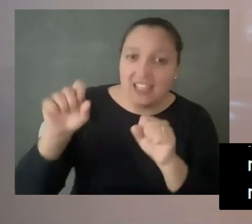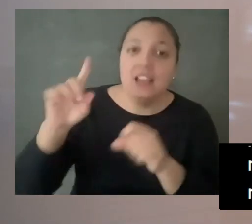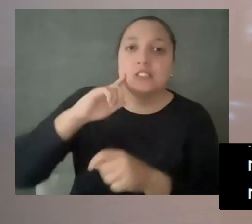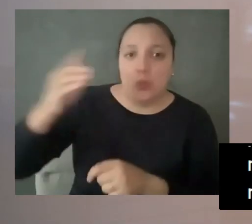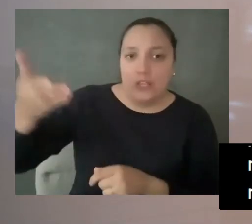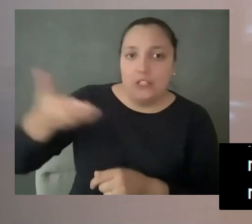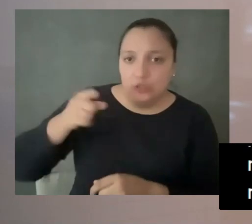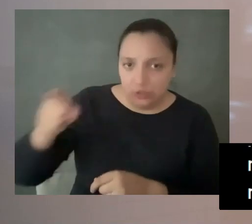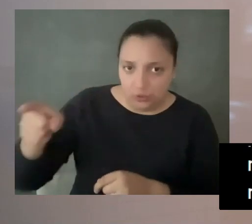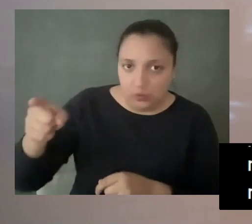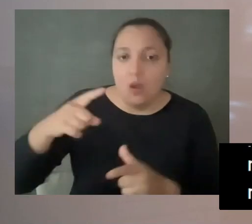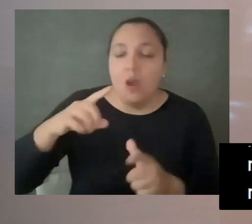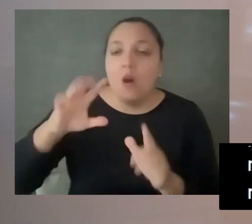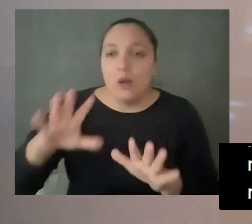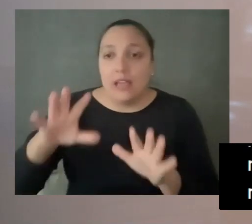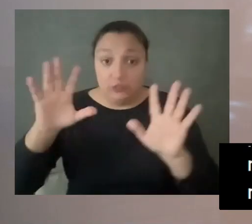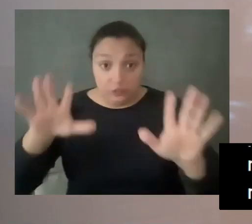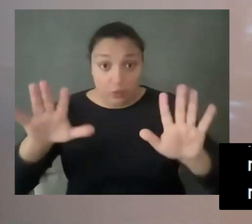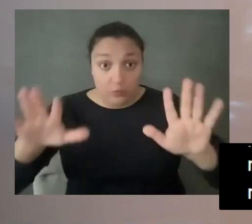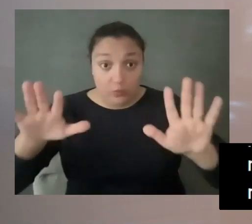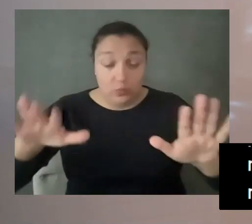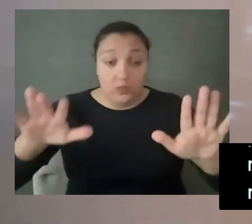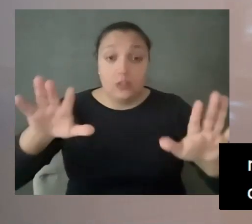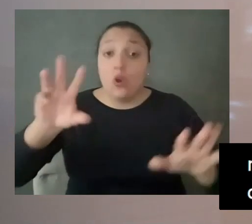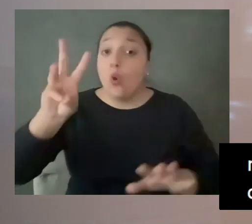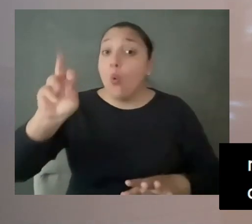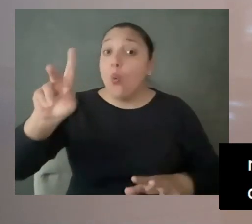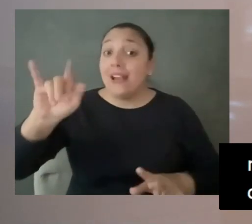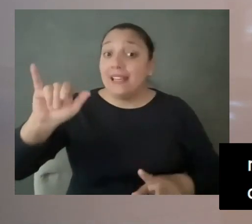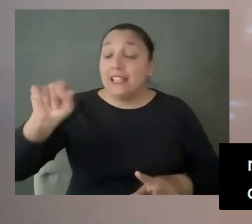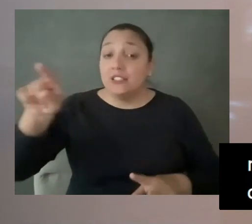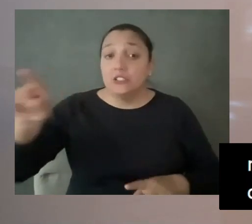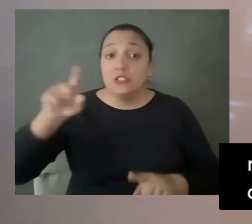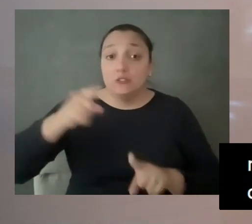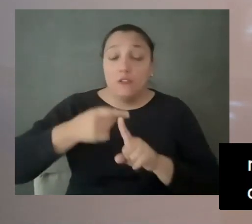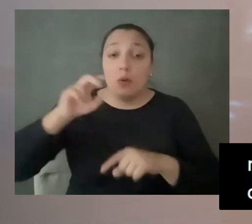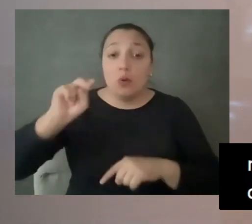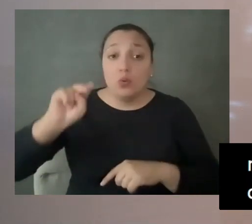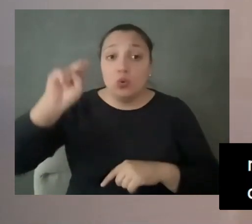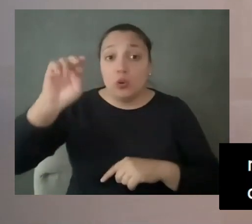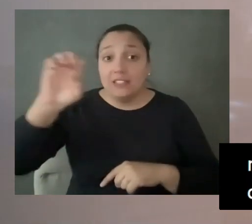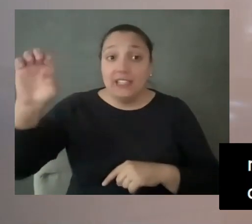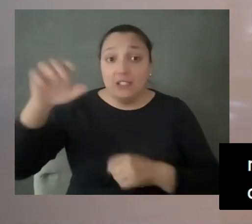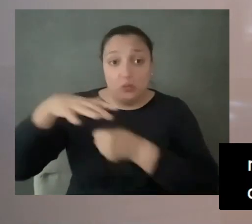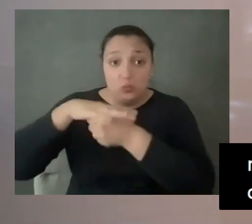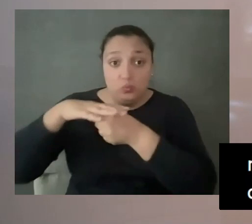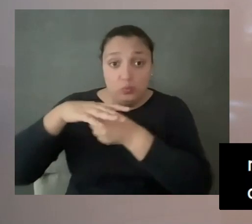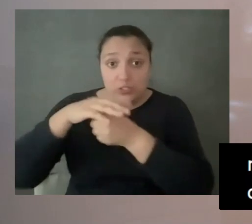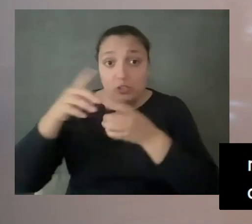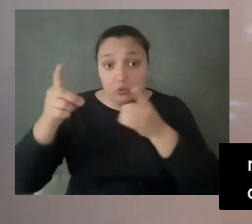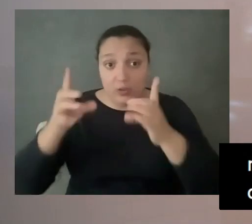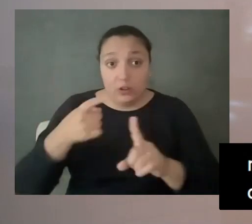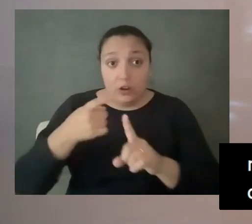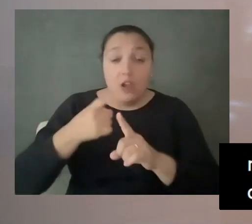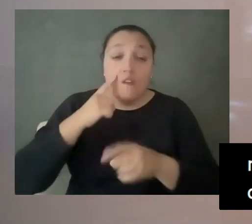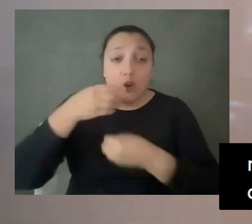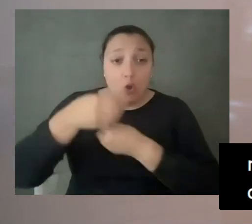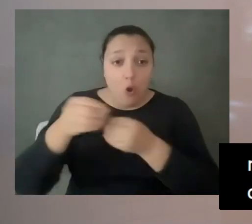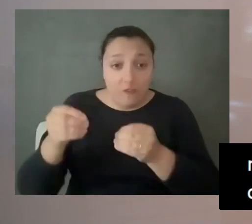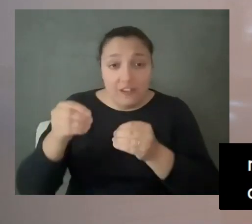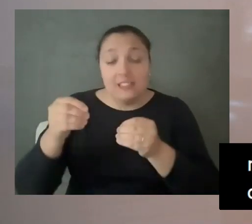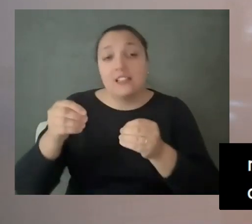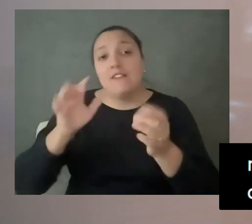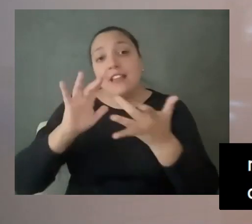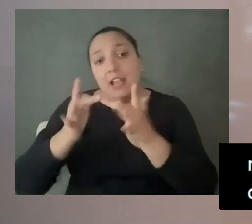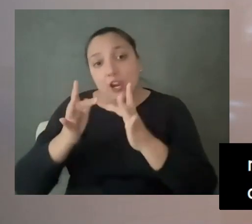you. So, everybody listen here. Wendy serves as the Northeast Regional Director of the Office of Internet Connectivity